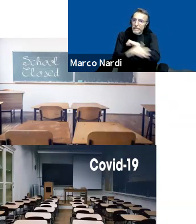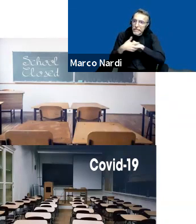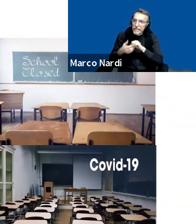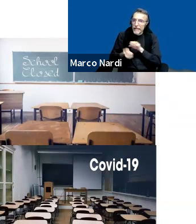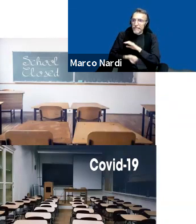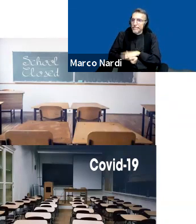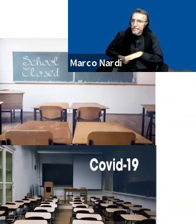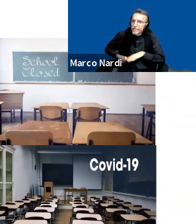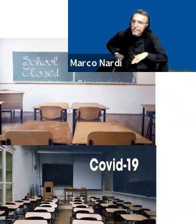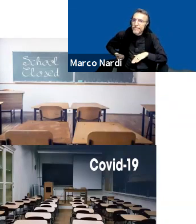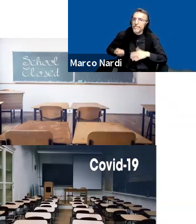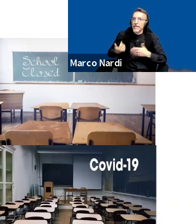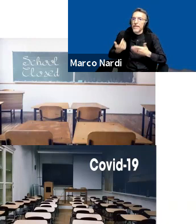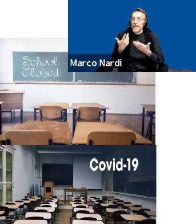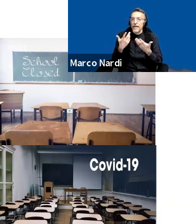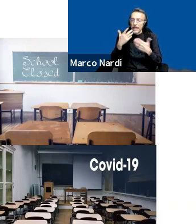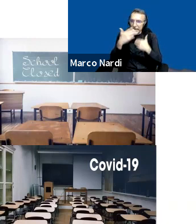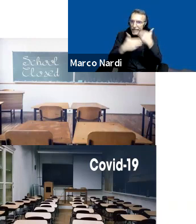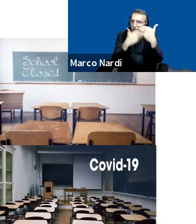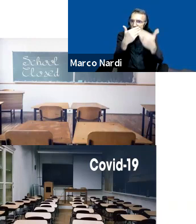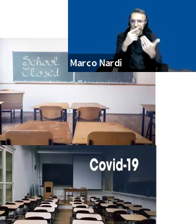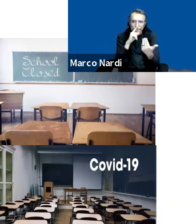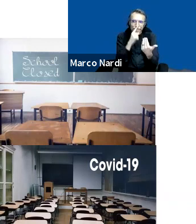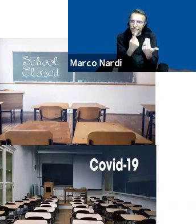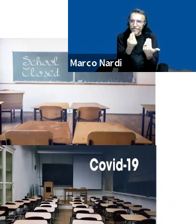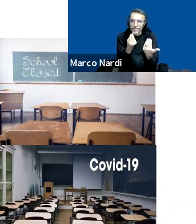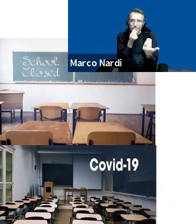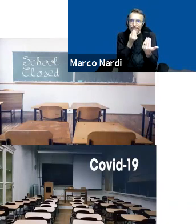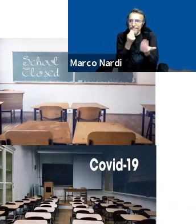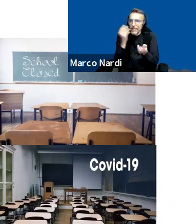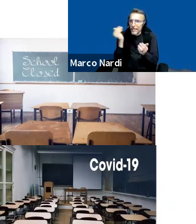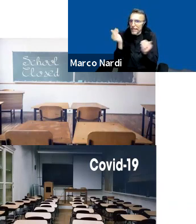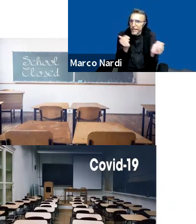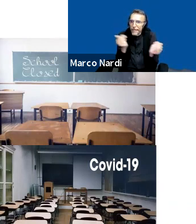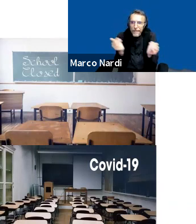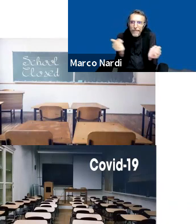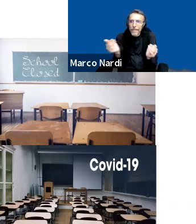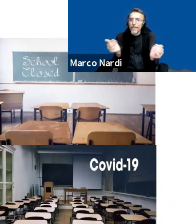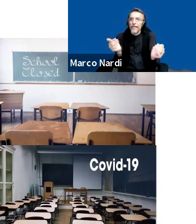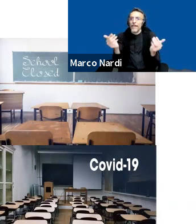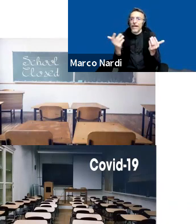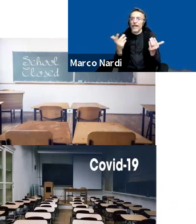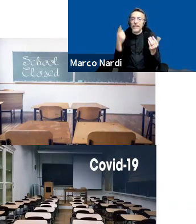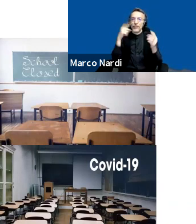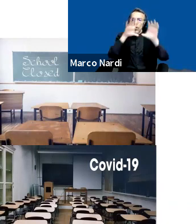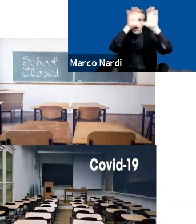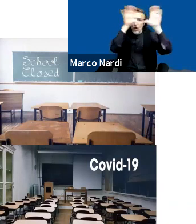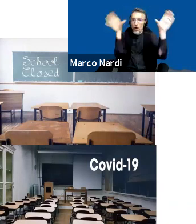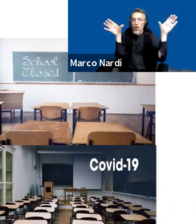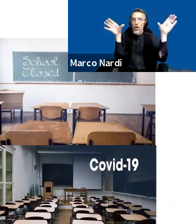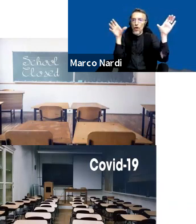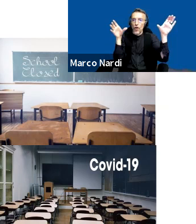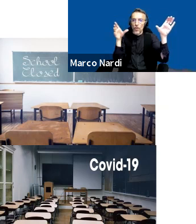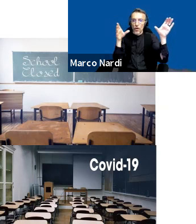of people. And I think the COVID crisis brought home, I think, to the global north, really what